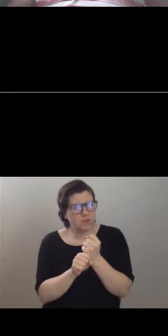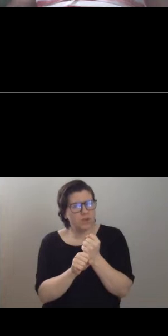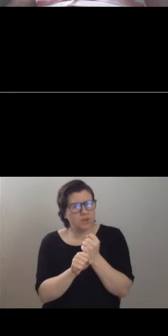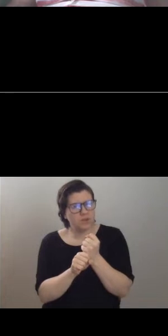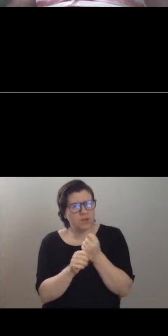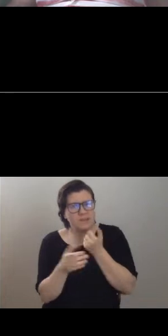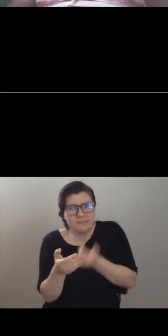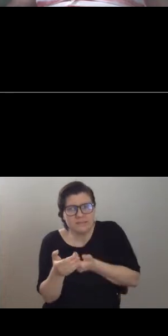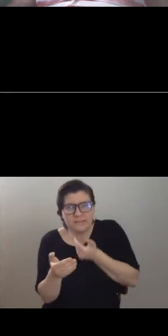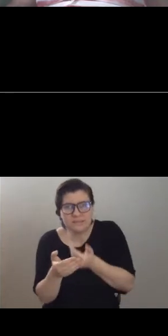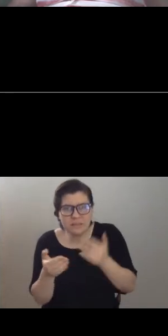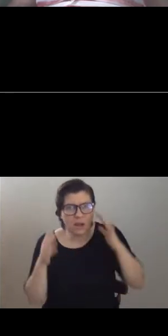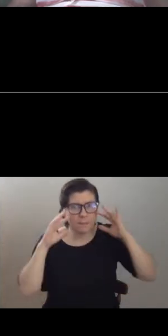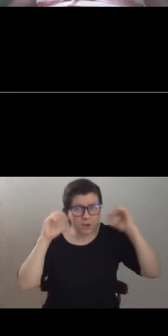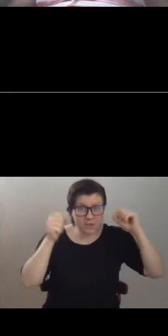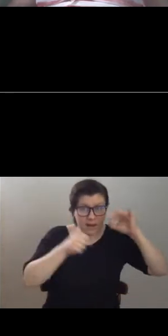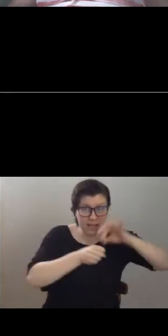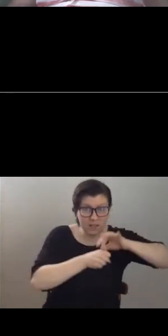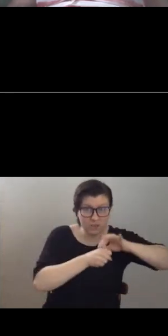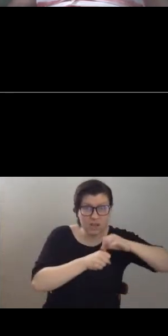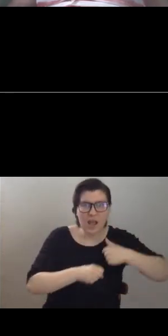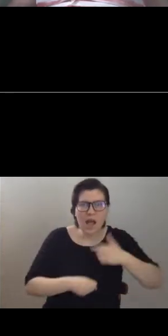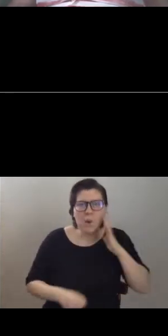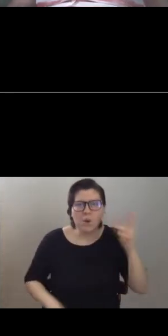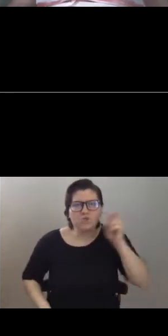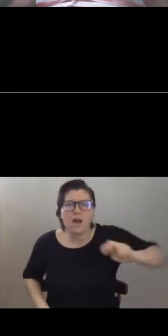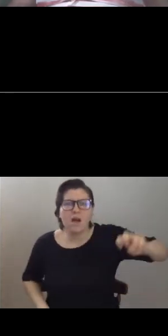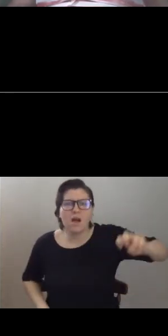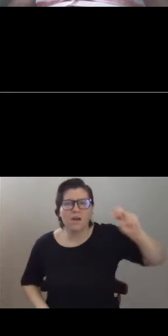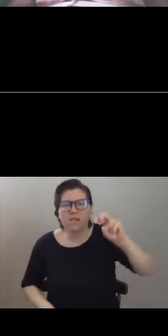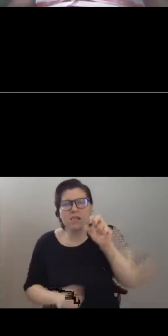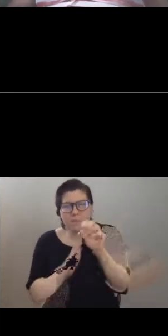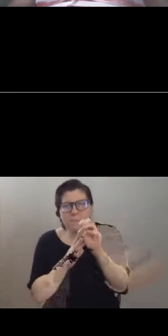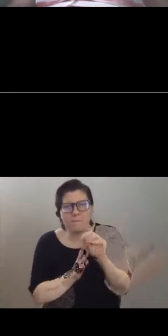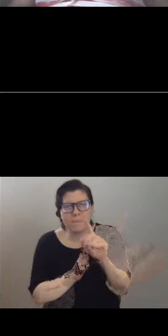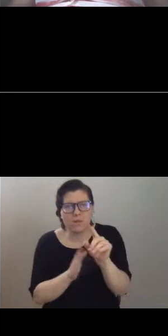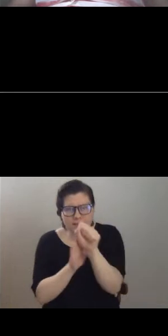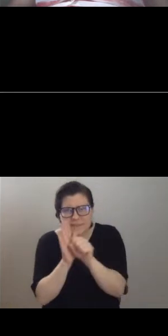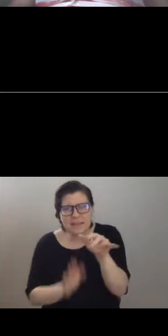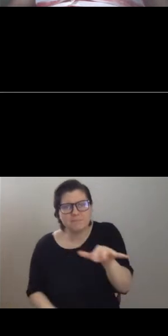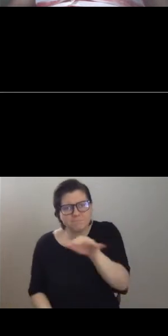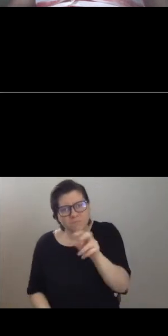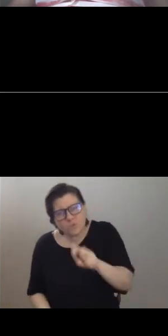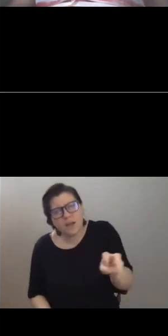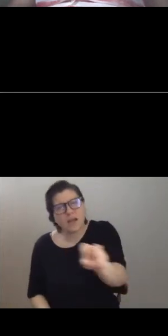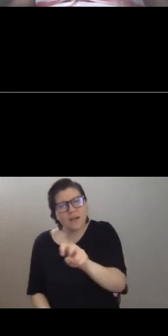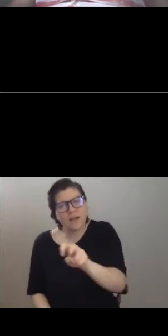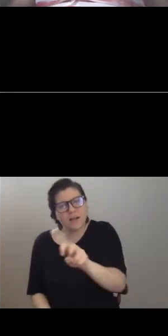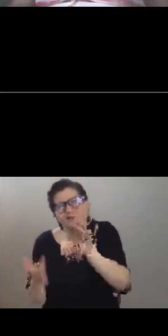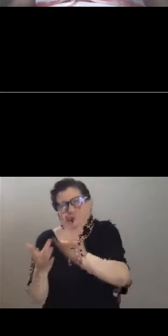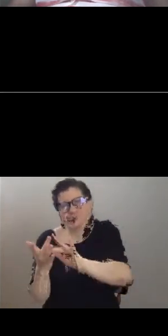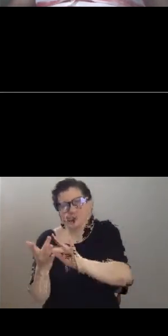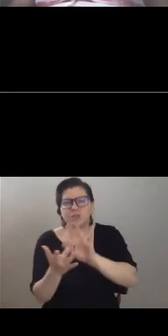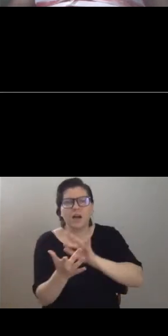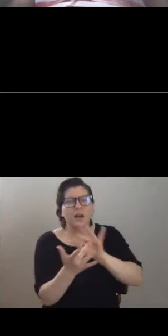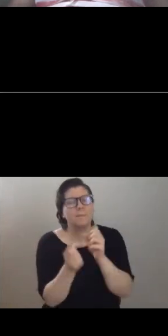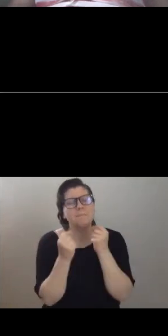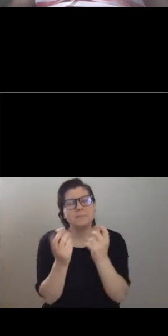to a presidential election, I will be traveling around the state to reach out to as many people